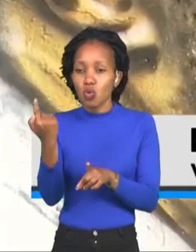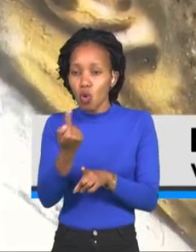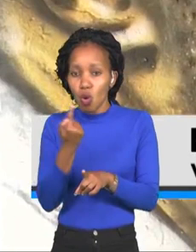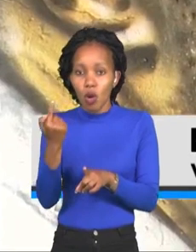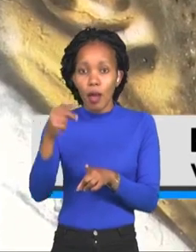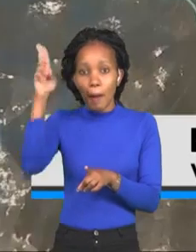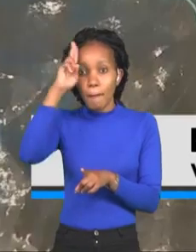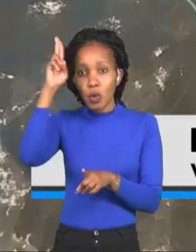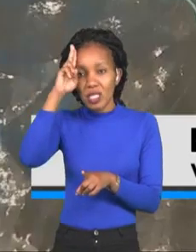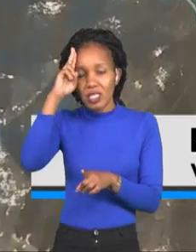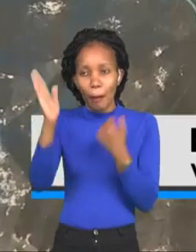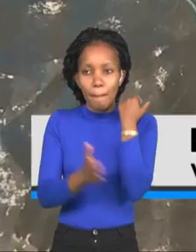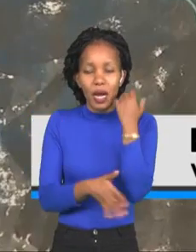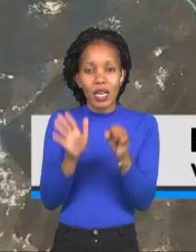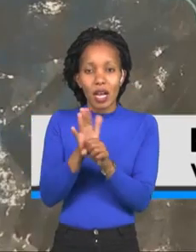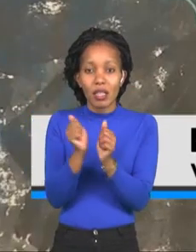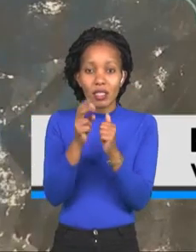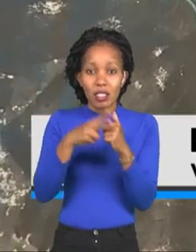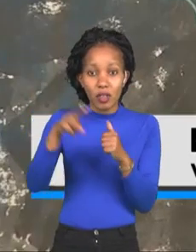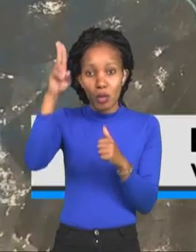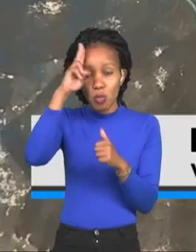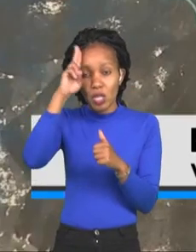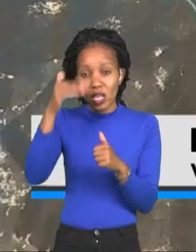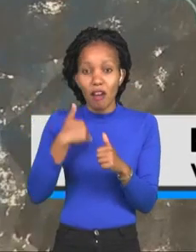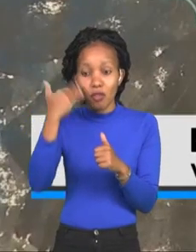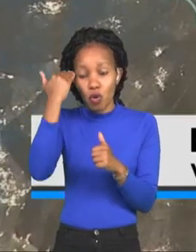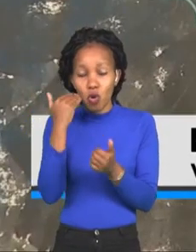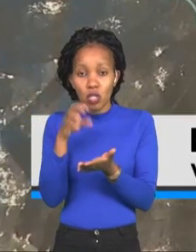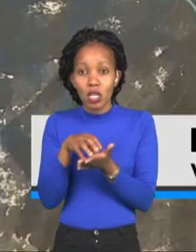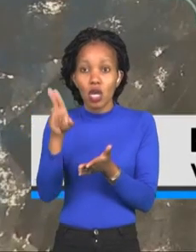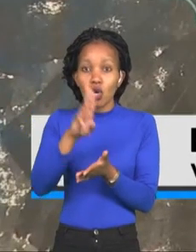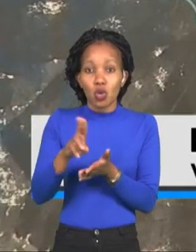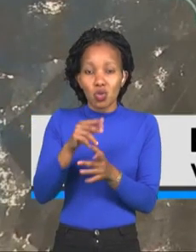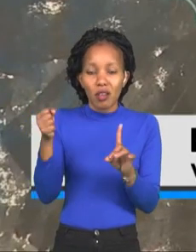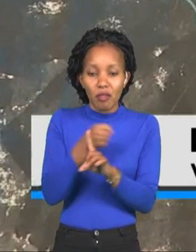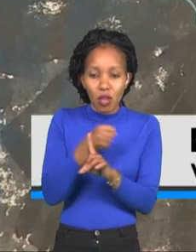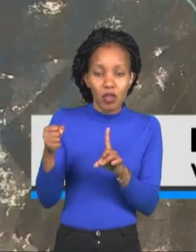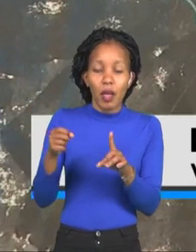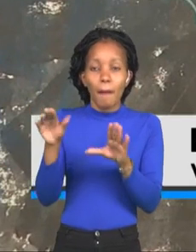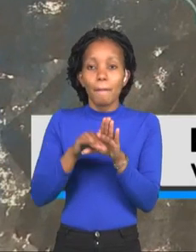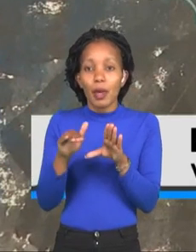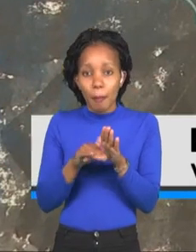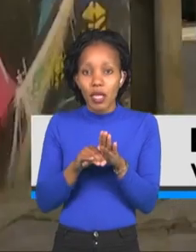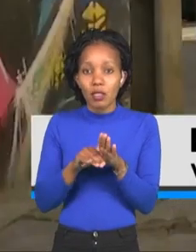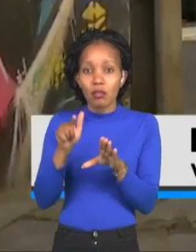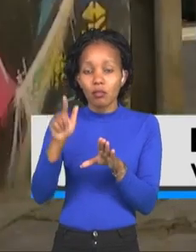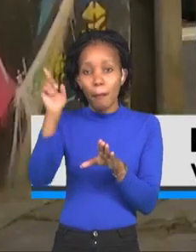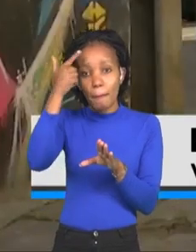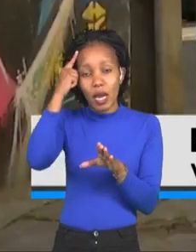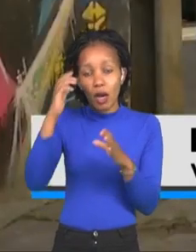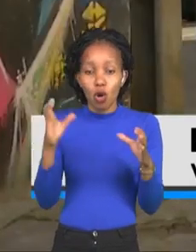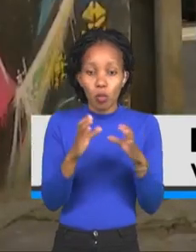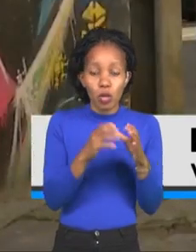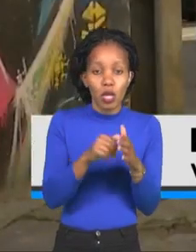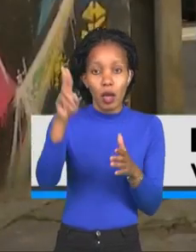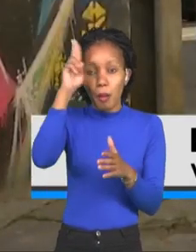alleged police brutality, with 17 officers facing charges of using excessive violence against members of the predominantly black community.